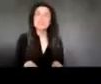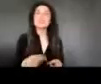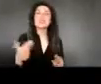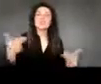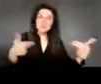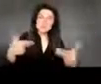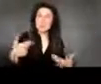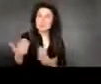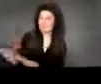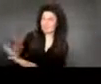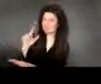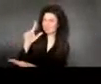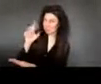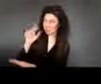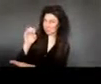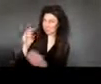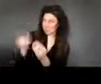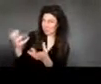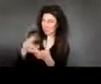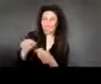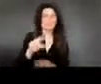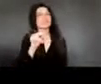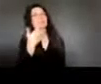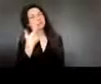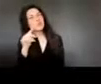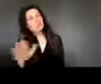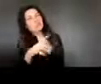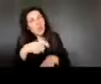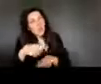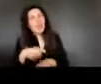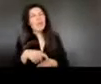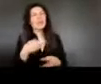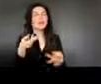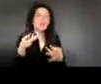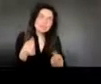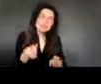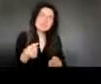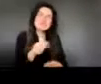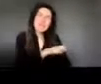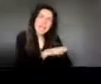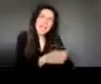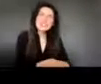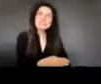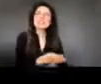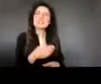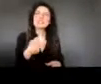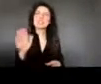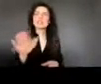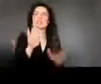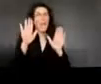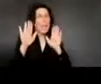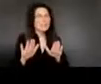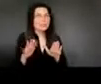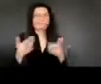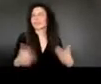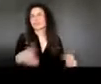to say? No, thank you so much, everyone, for your time and for your energy toward this and your excellent, incredible contributions to our journal.